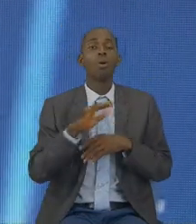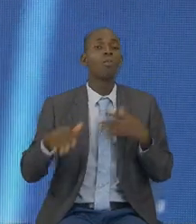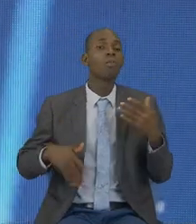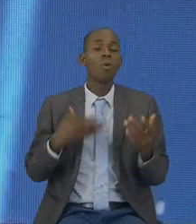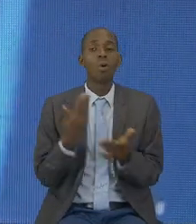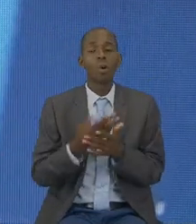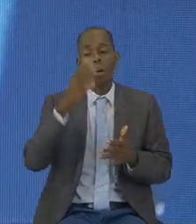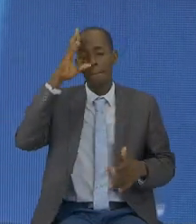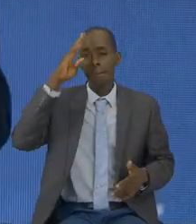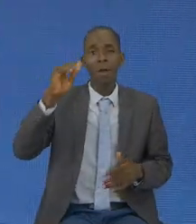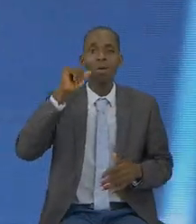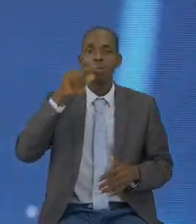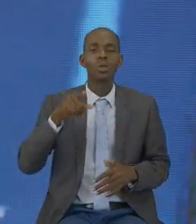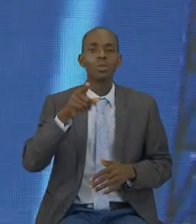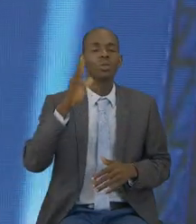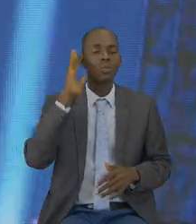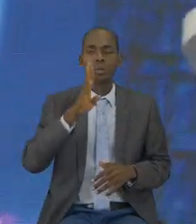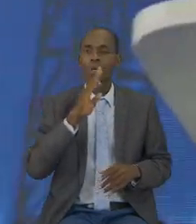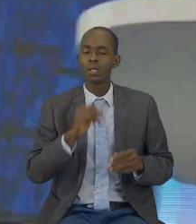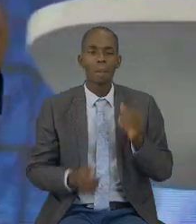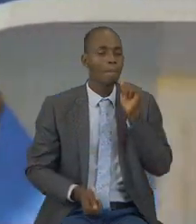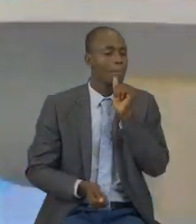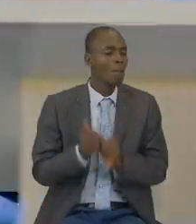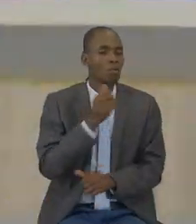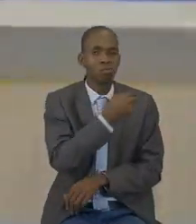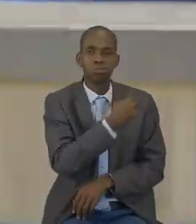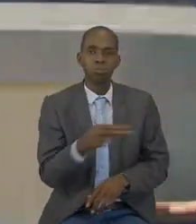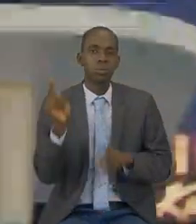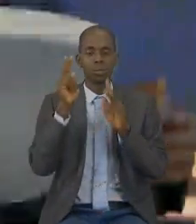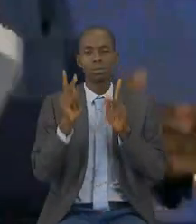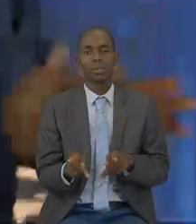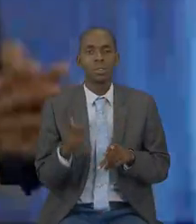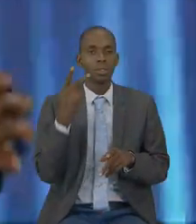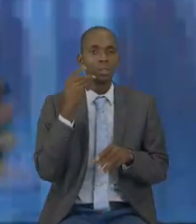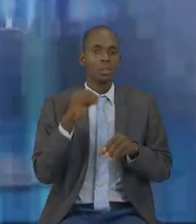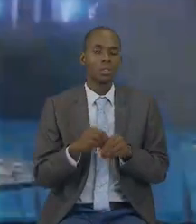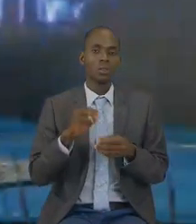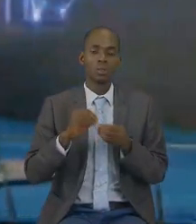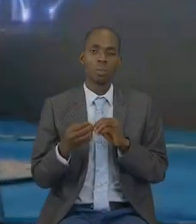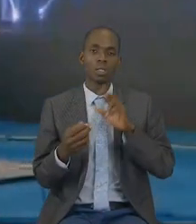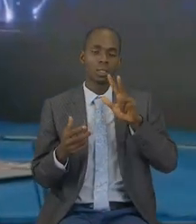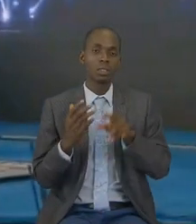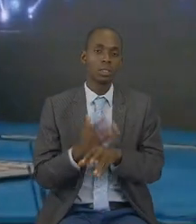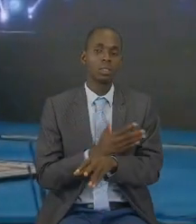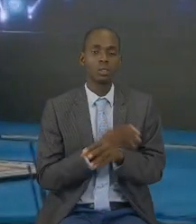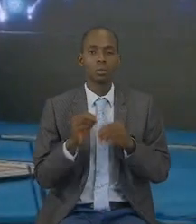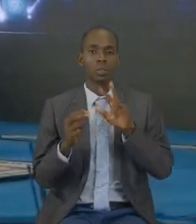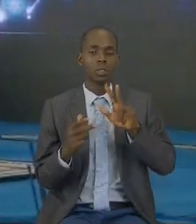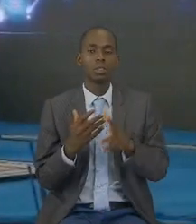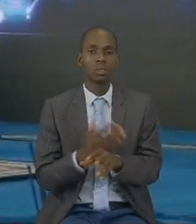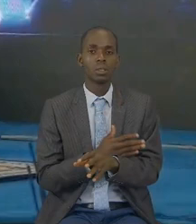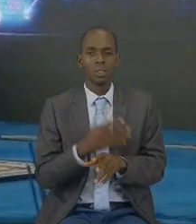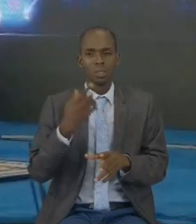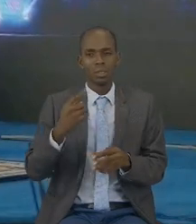men, of all women, you'll be the most miserable. Look at number three here. Number three here is the delusion,